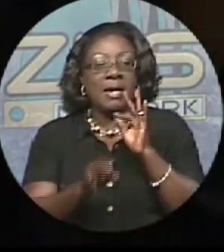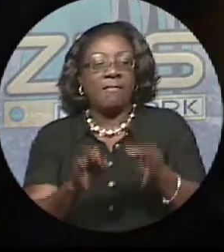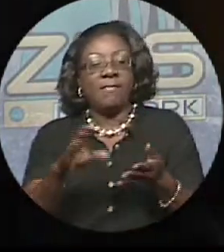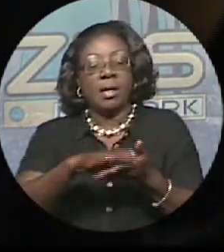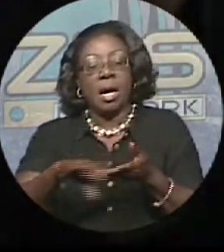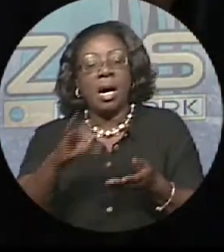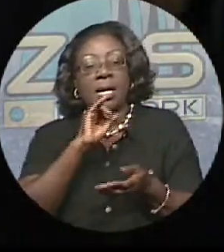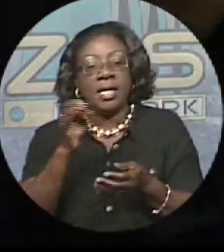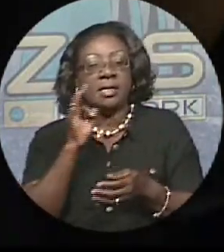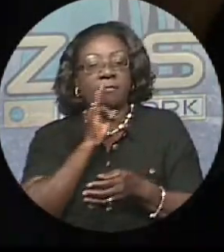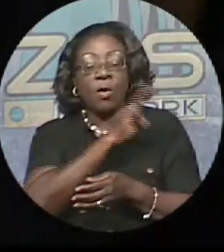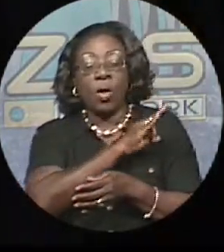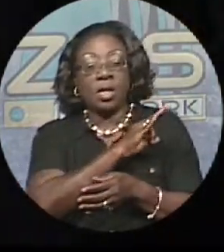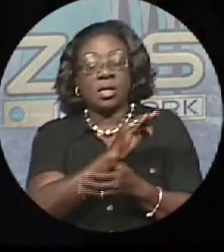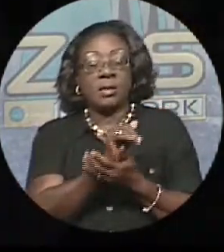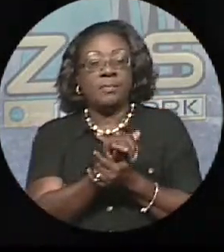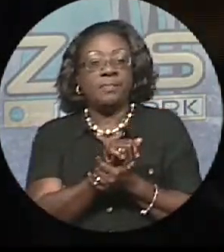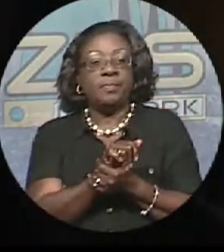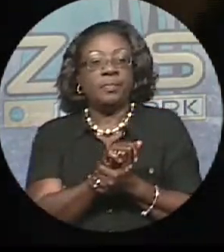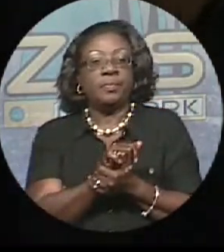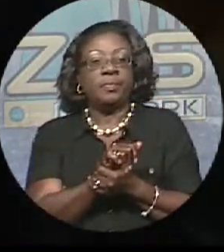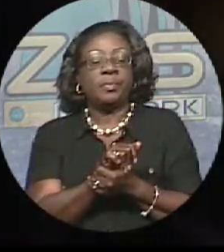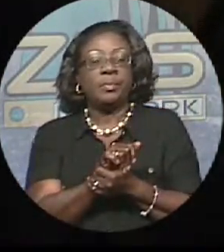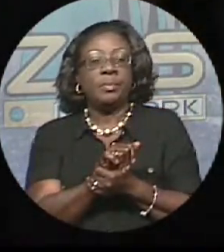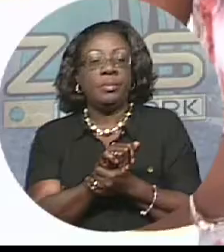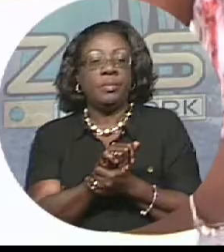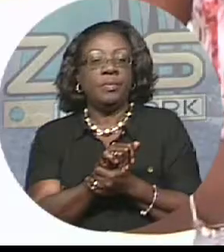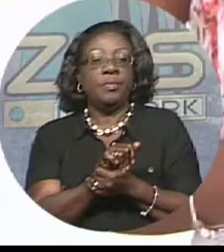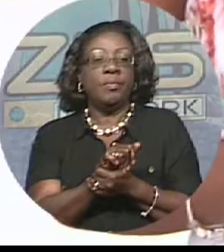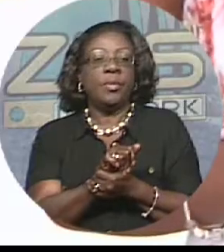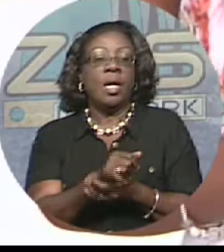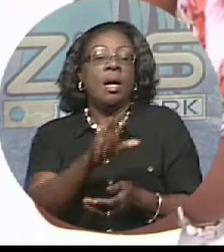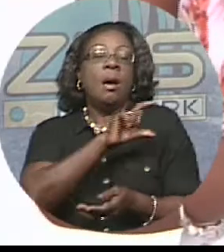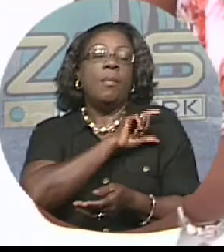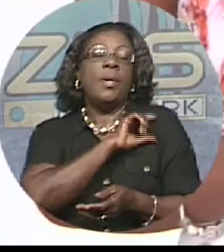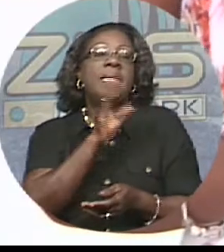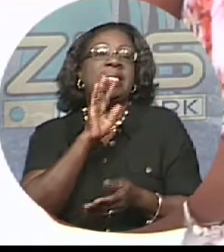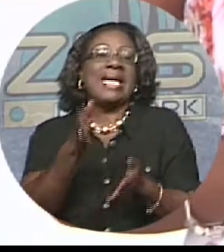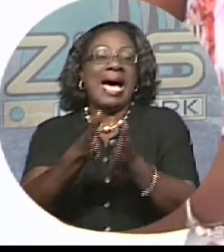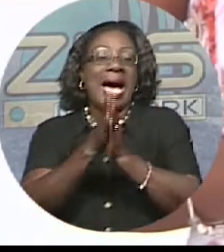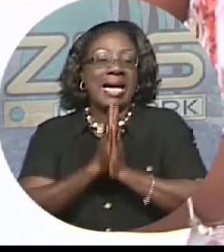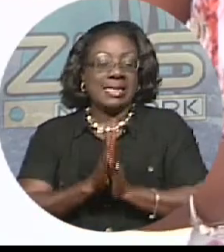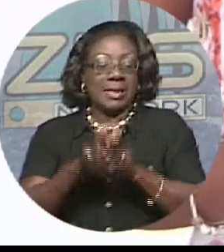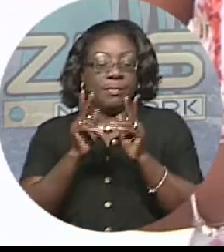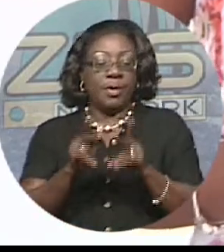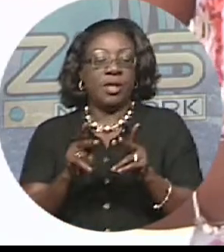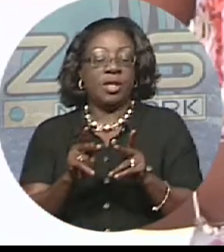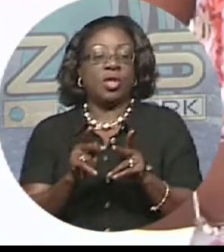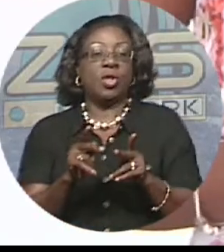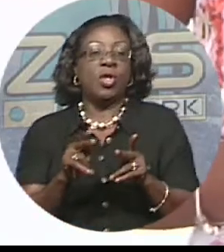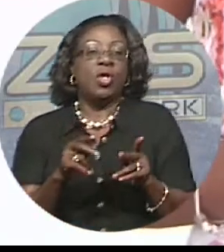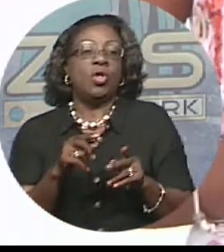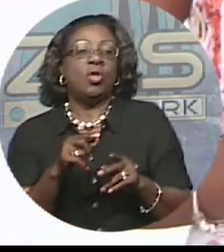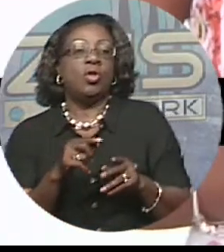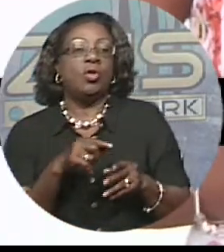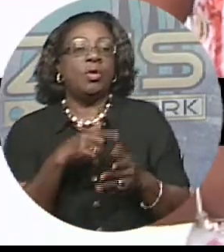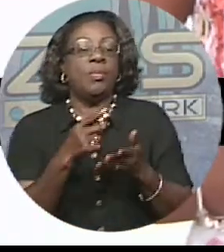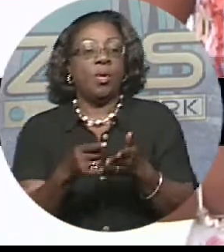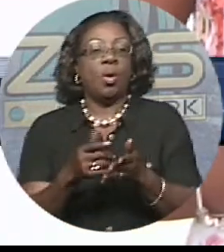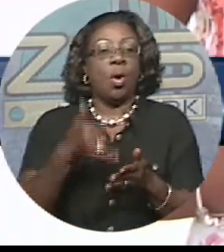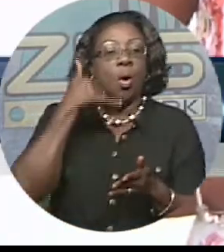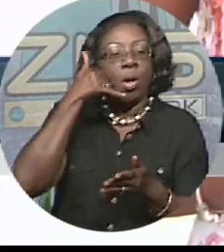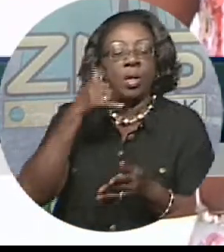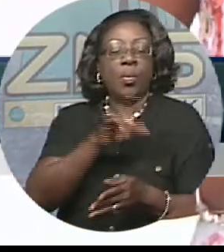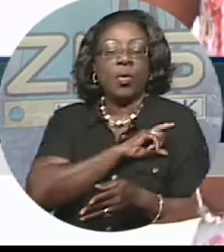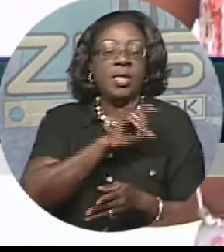with what's actually on the magnetic strip. Police are urging residents to report any unauthorized activities to their